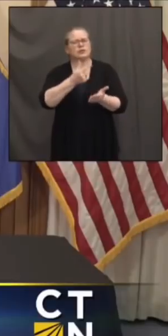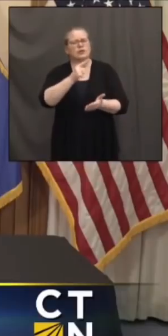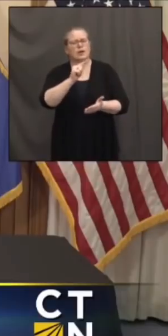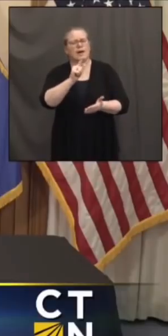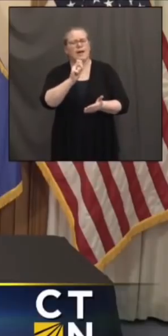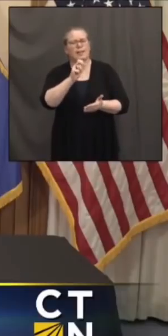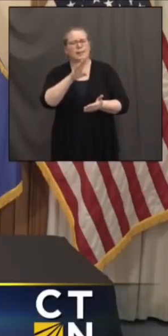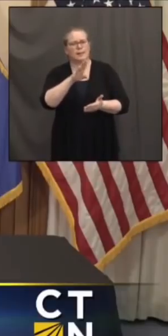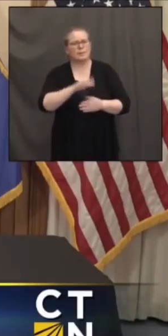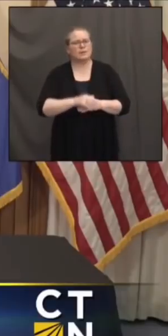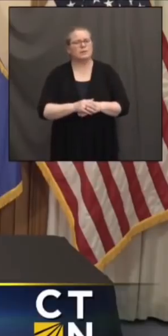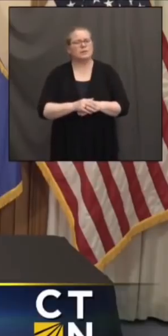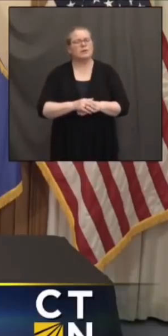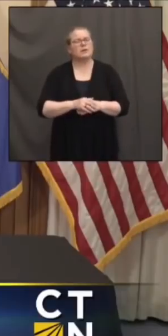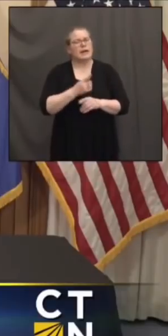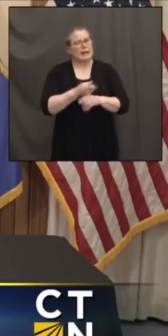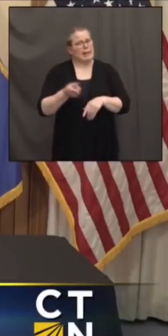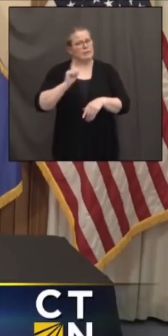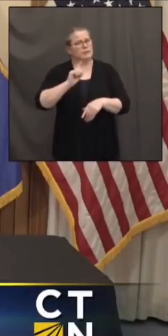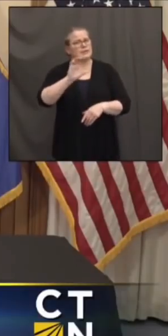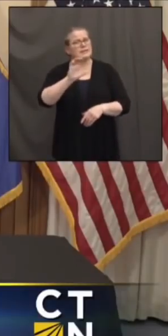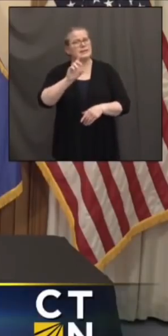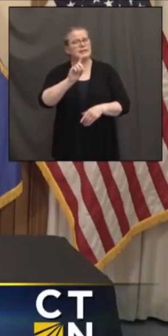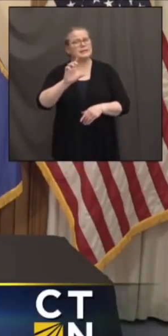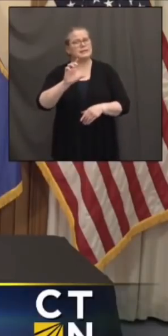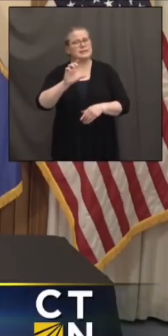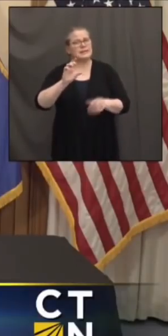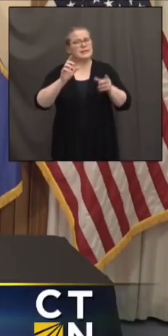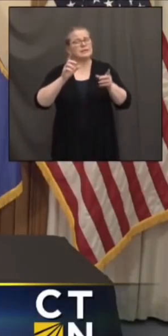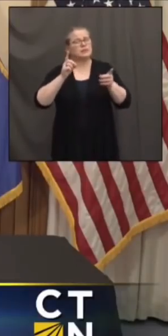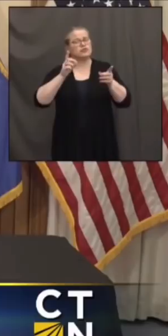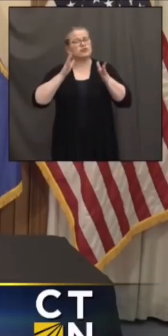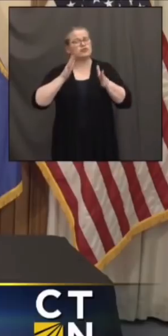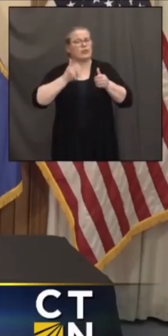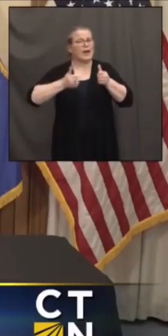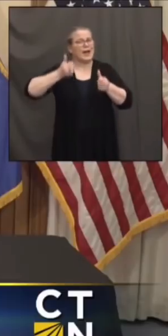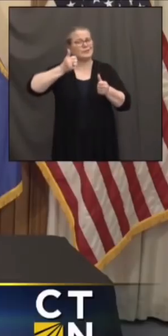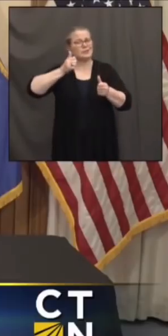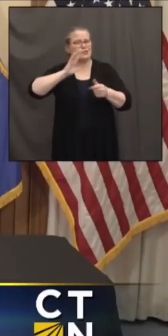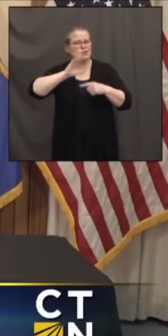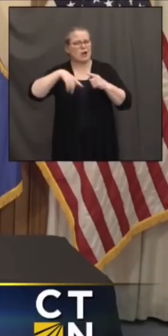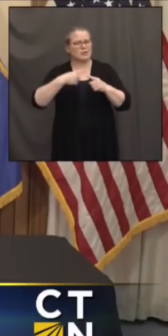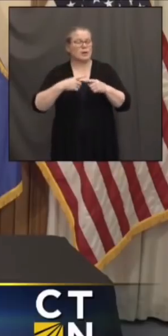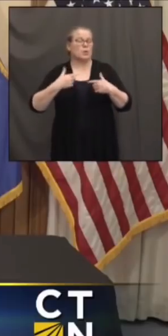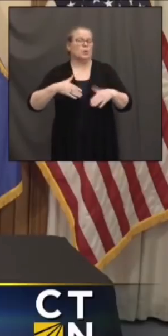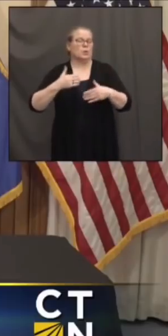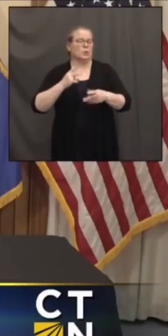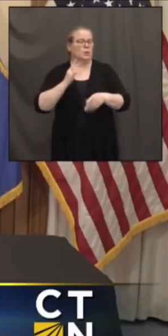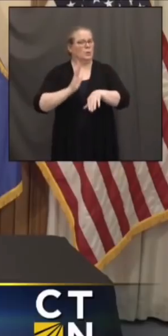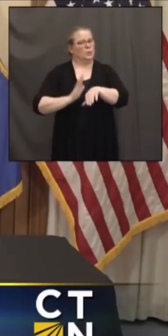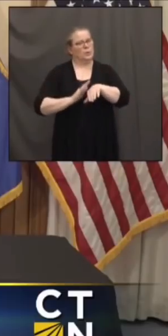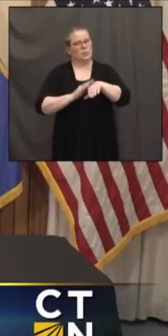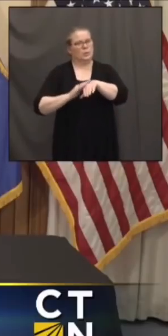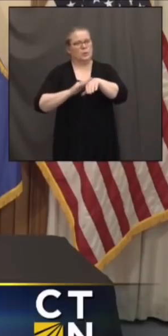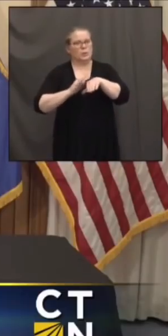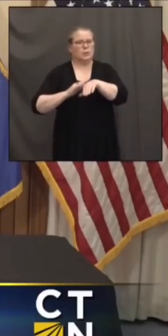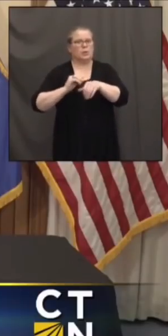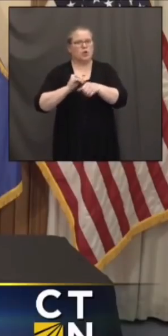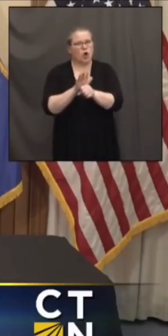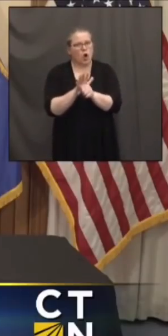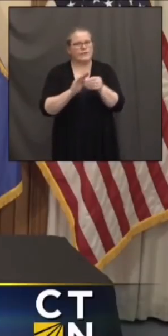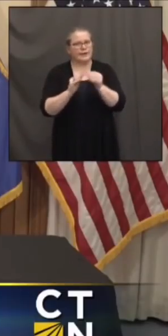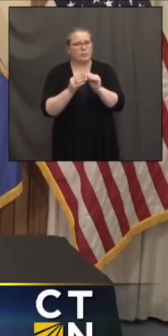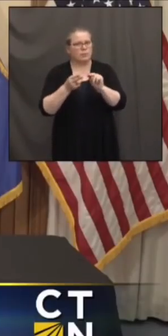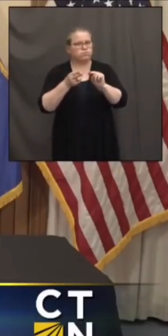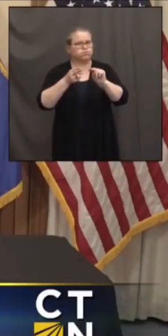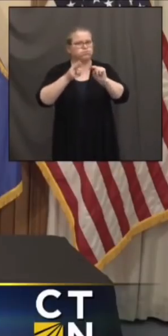the CDC director's comments last week describing a sense of impending doom as COVID cases rise in parts of the U.S.? Well, look, I